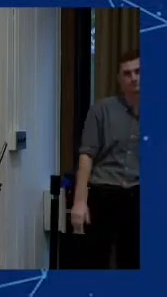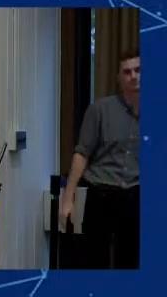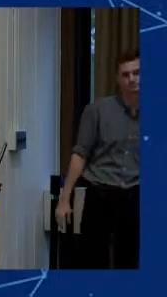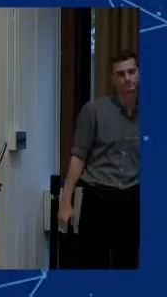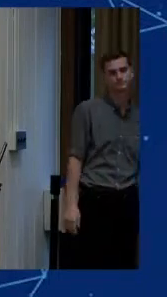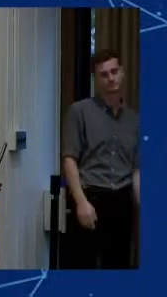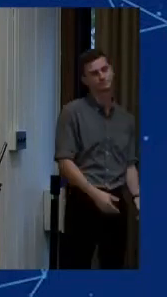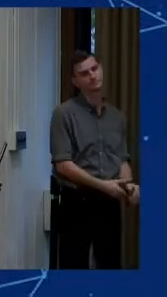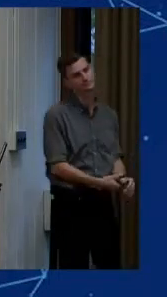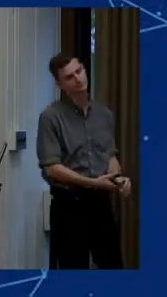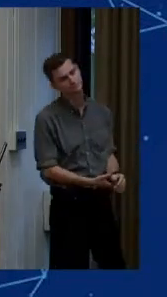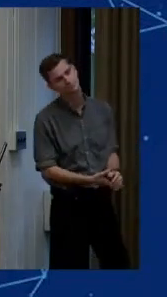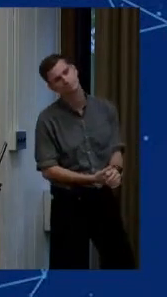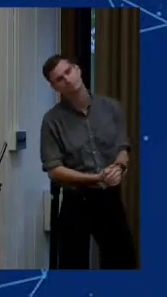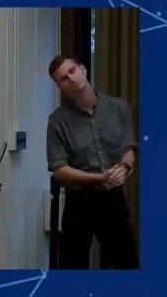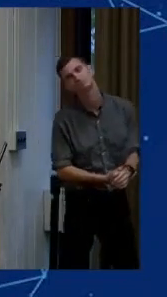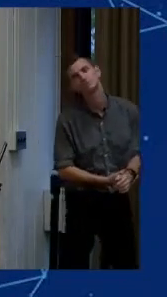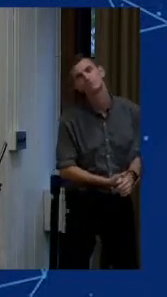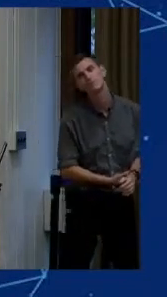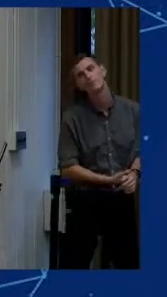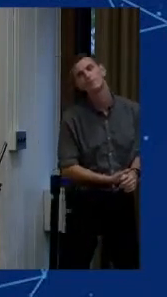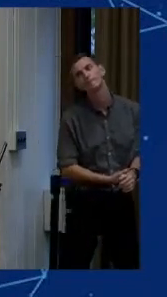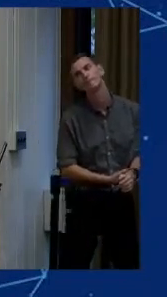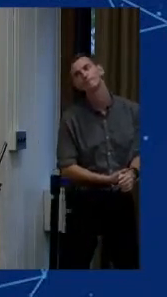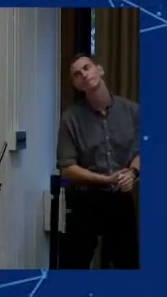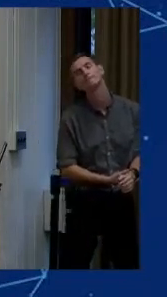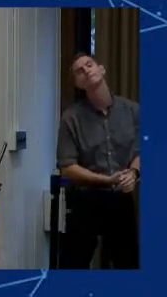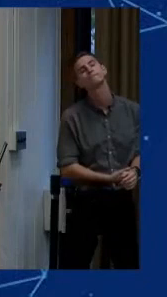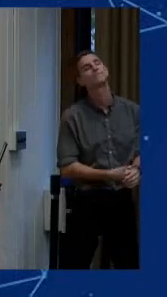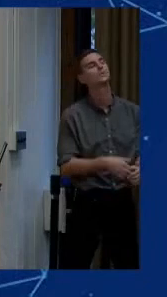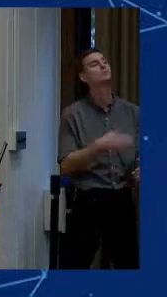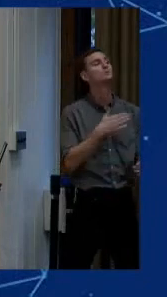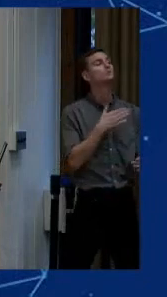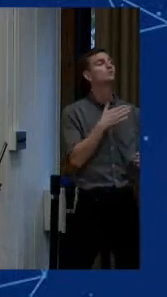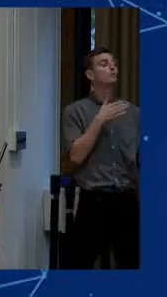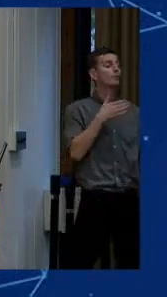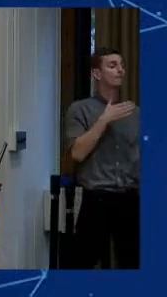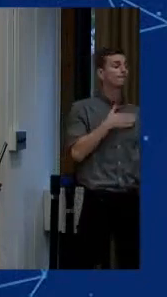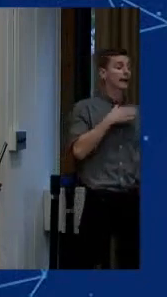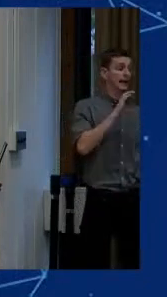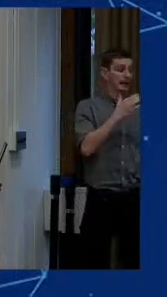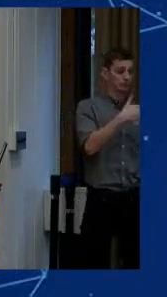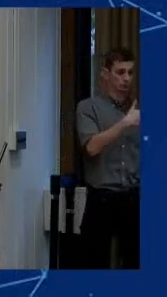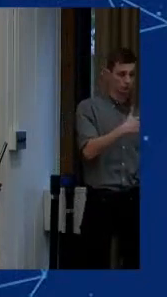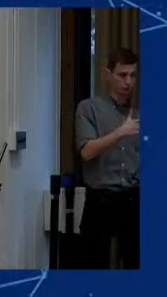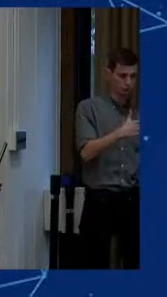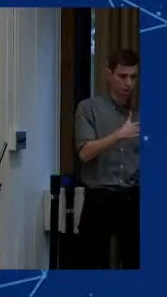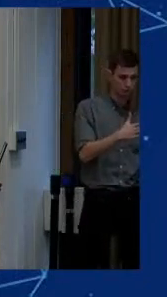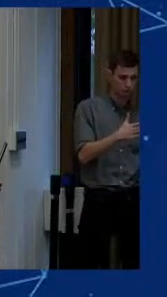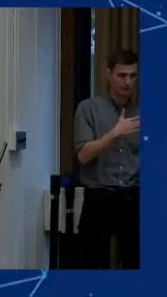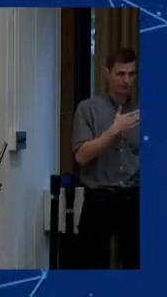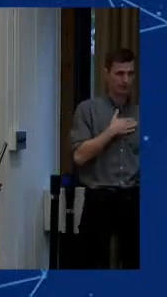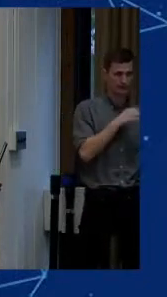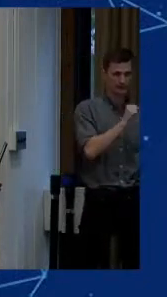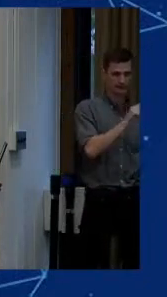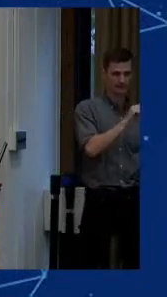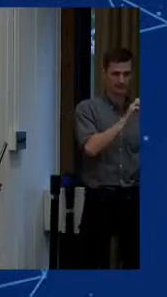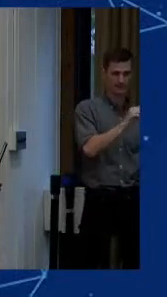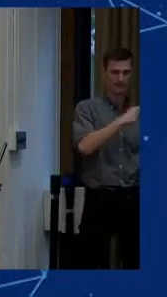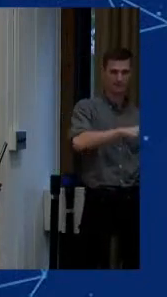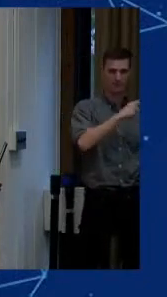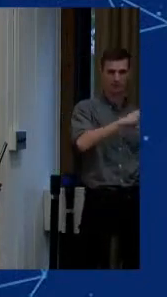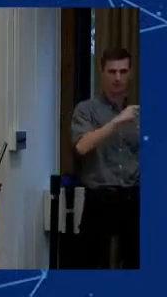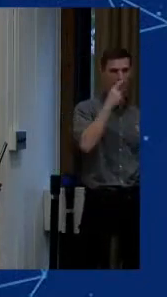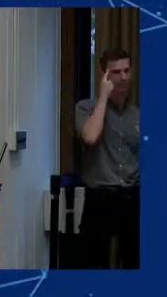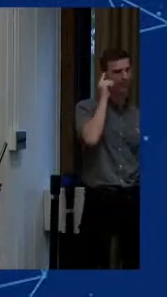over. So in my classroom specifically and through our STEM program, I think of